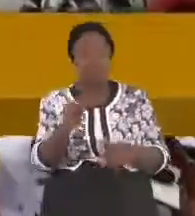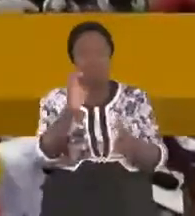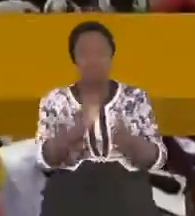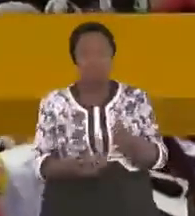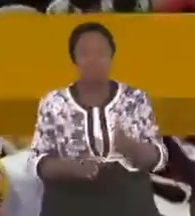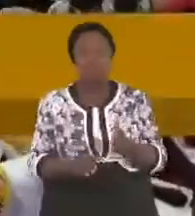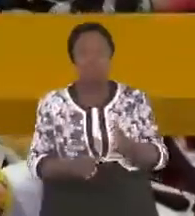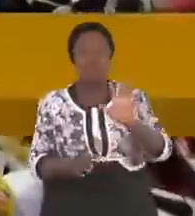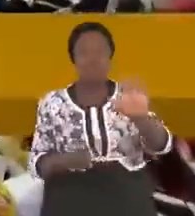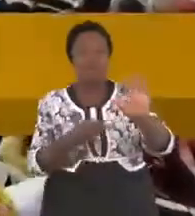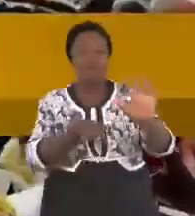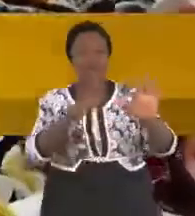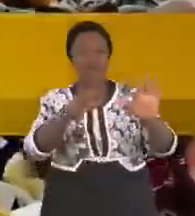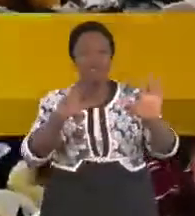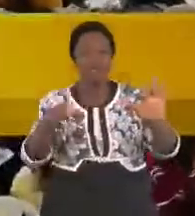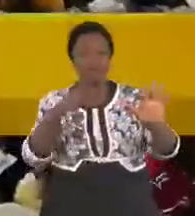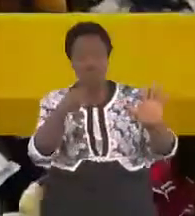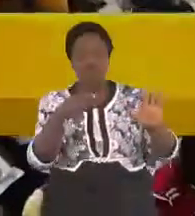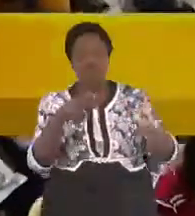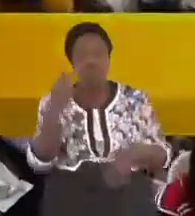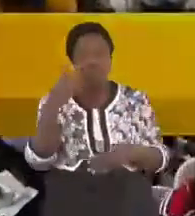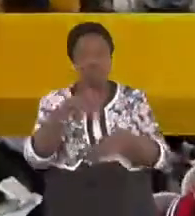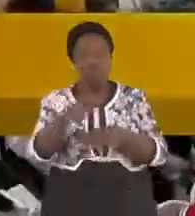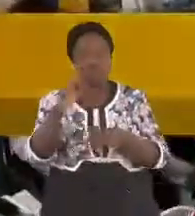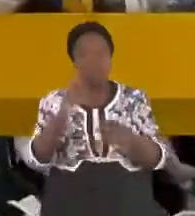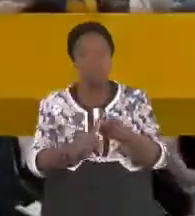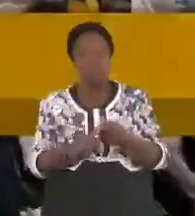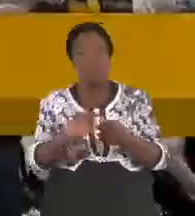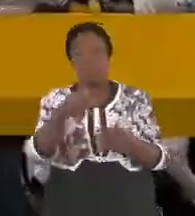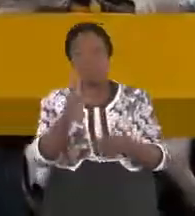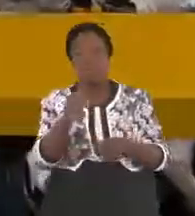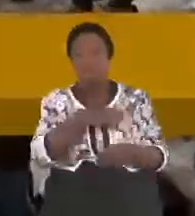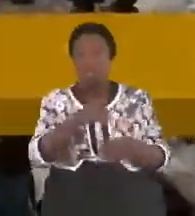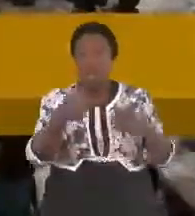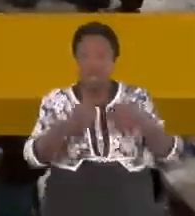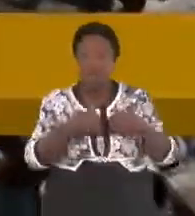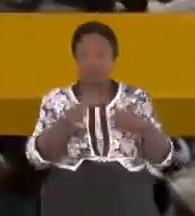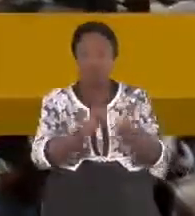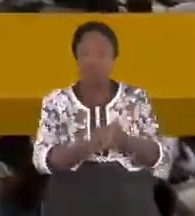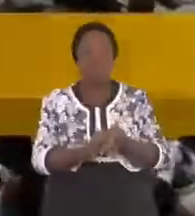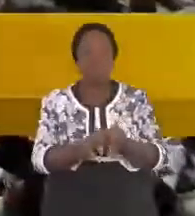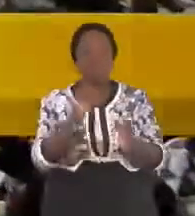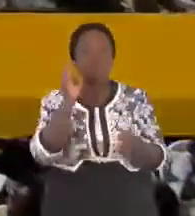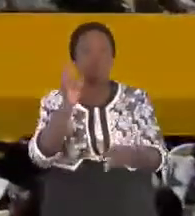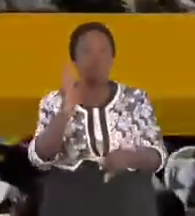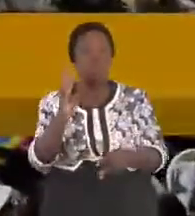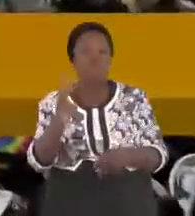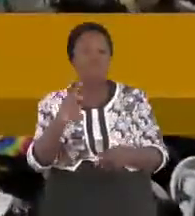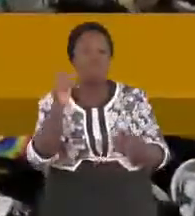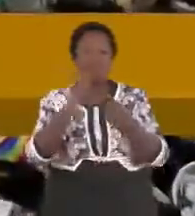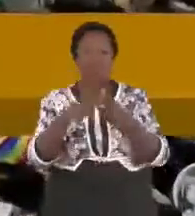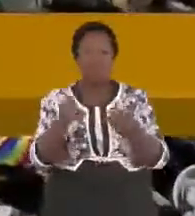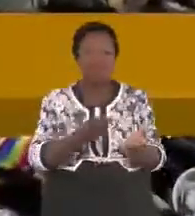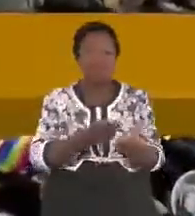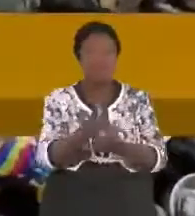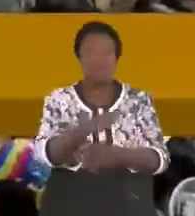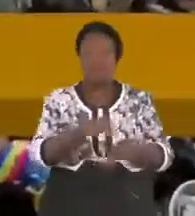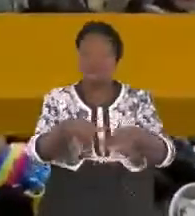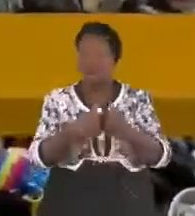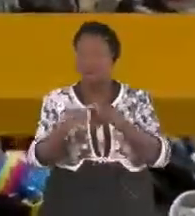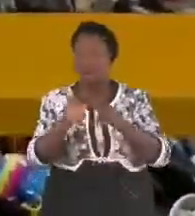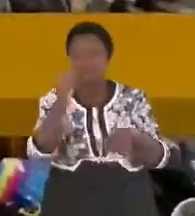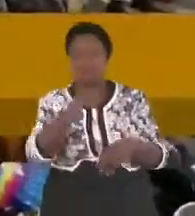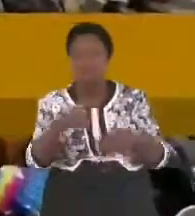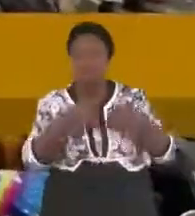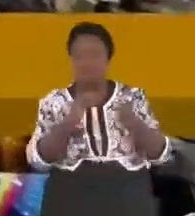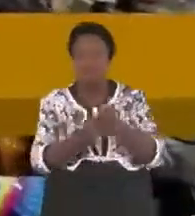said unto John, and he bear record, and he bear witness unto the truth. How did he bear witness unto